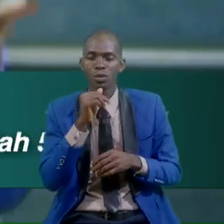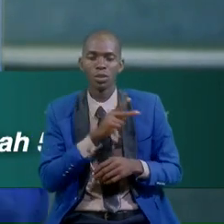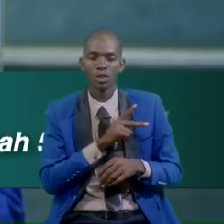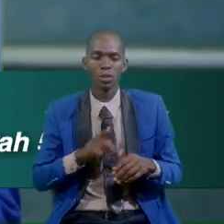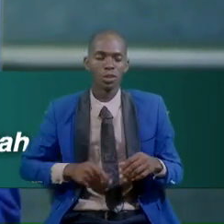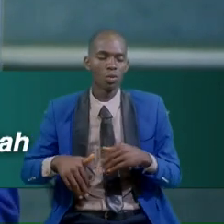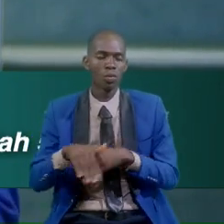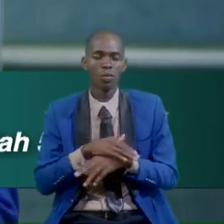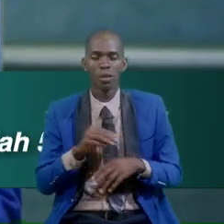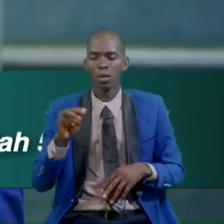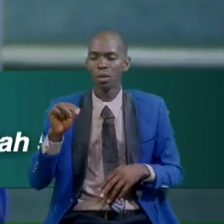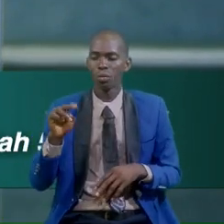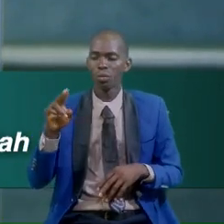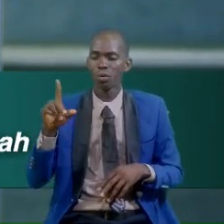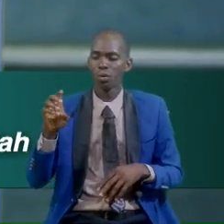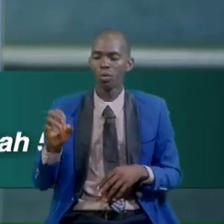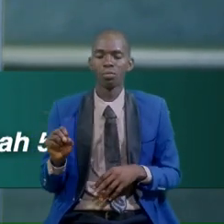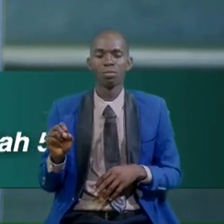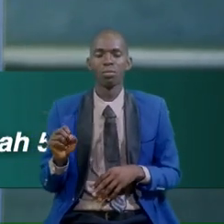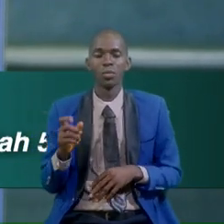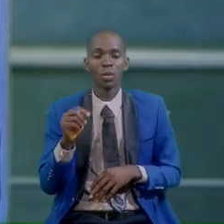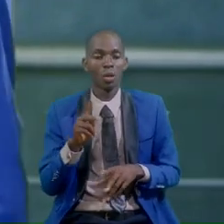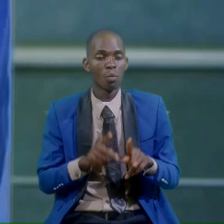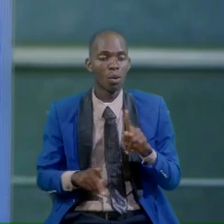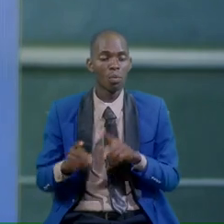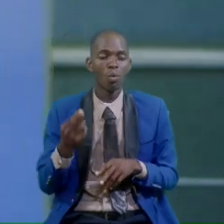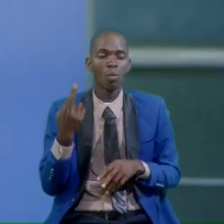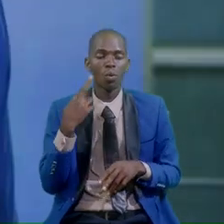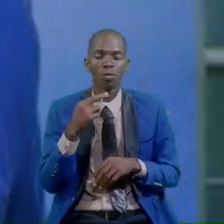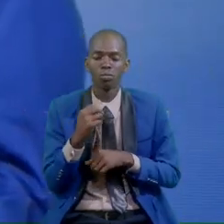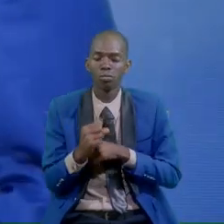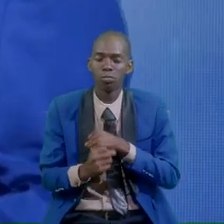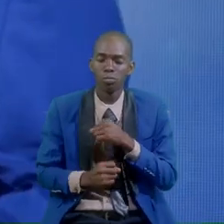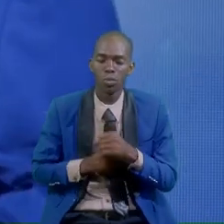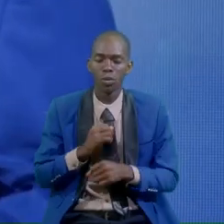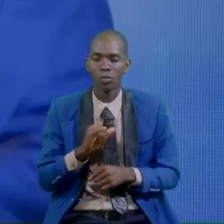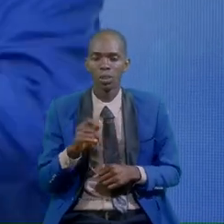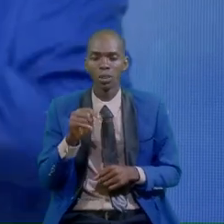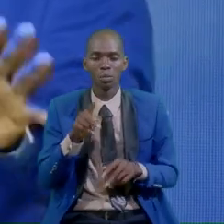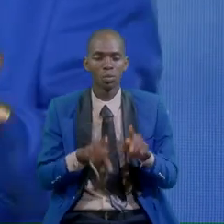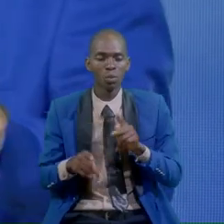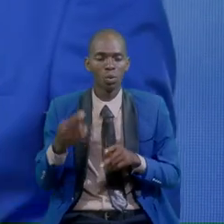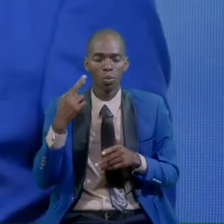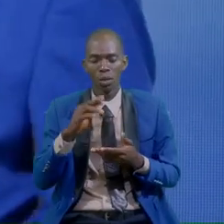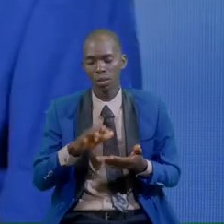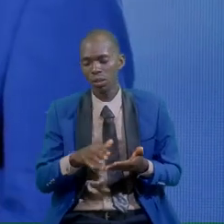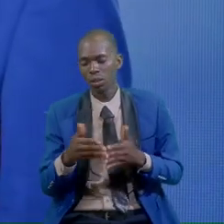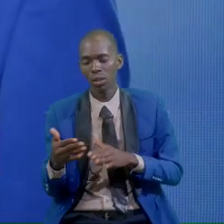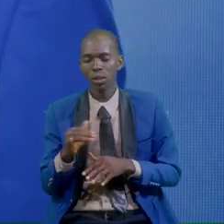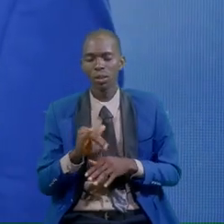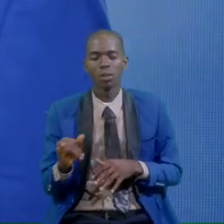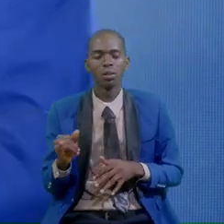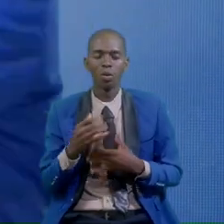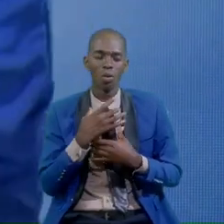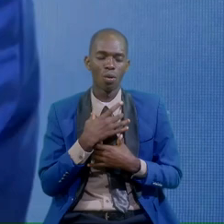were suffering. The people were hungry. The people were dying. Famine was on